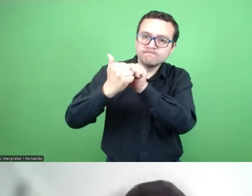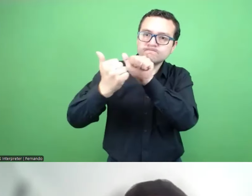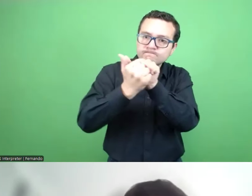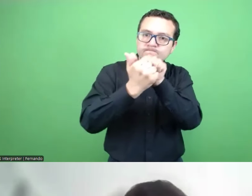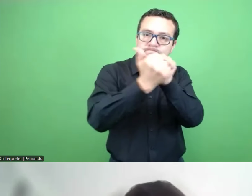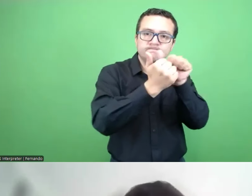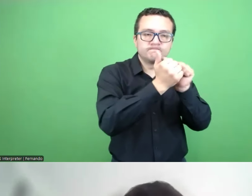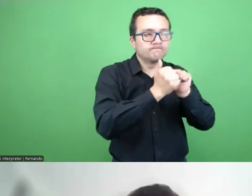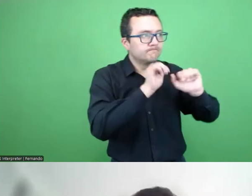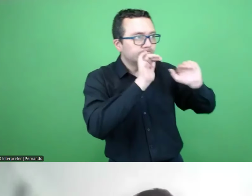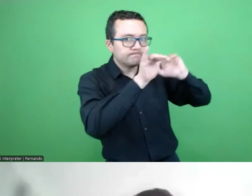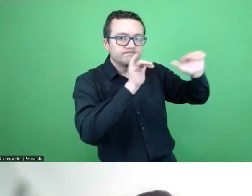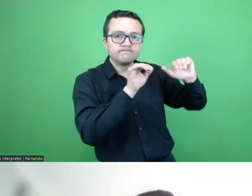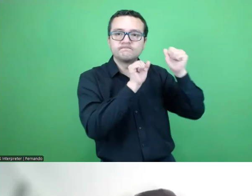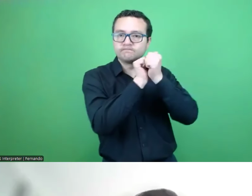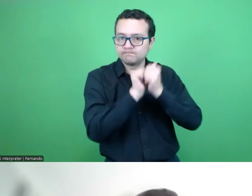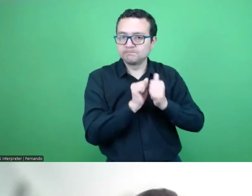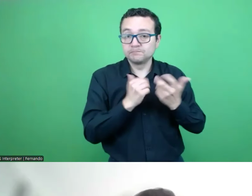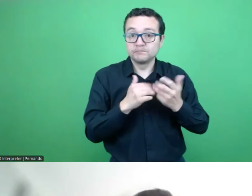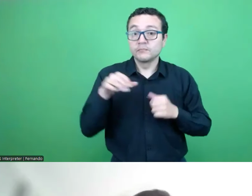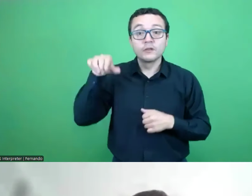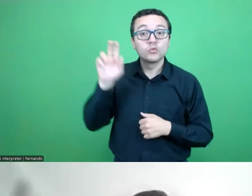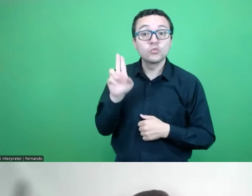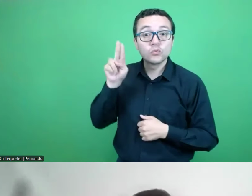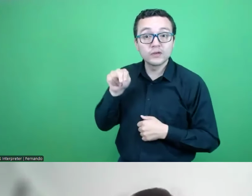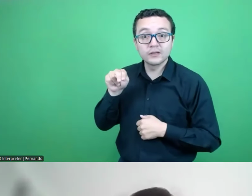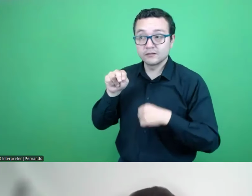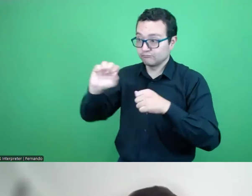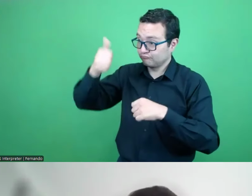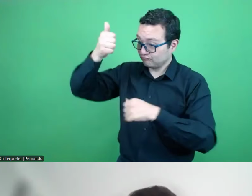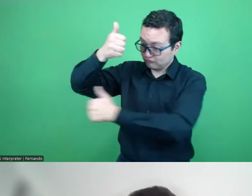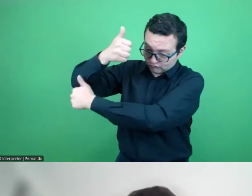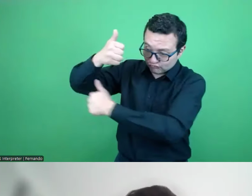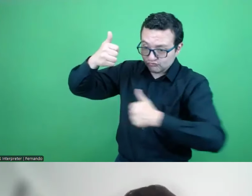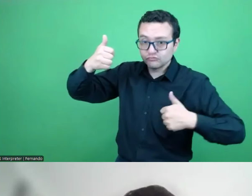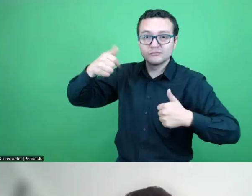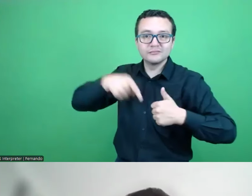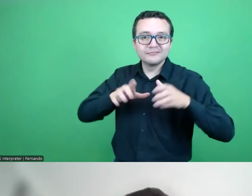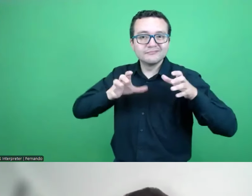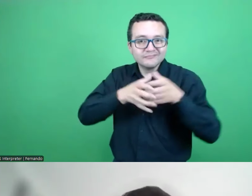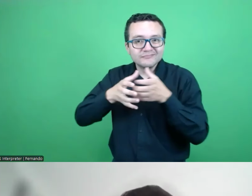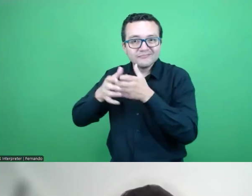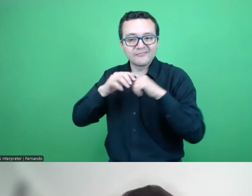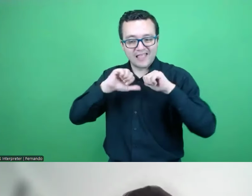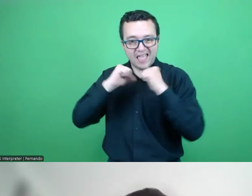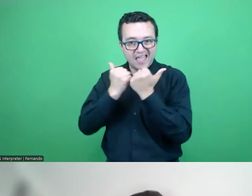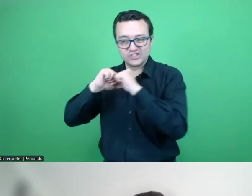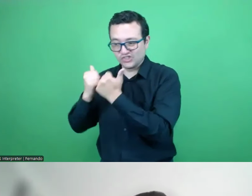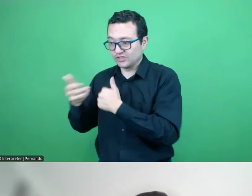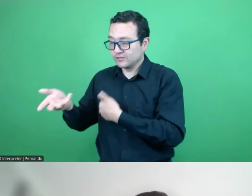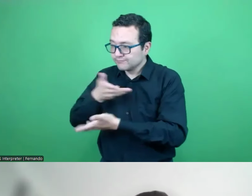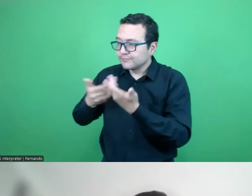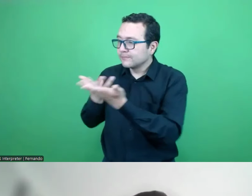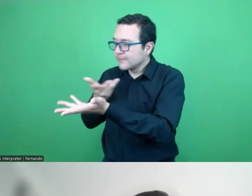it comes to commitments. But it's also really important to have a push from civil society and from advocates when it